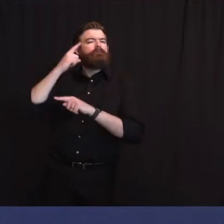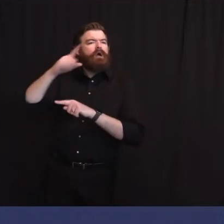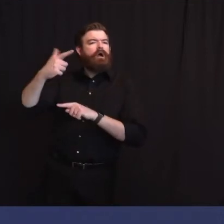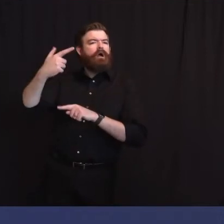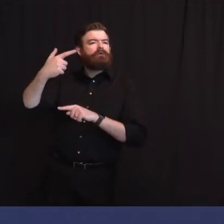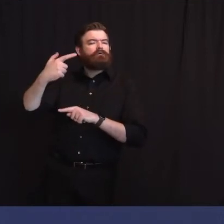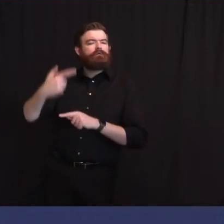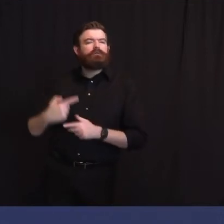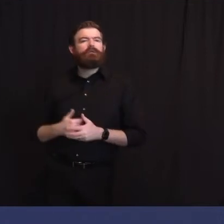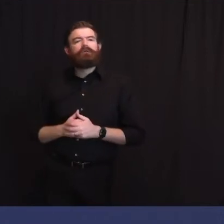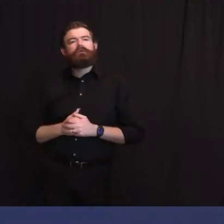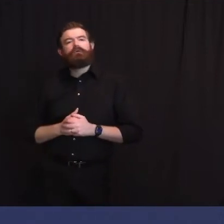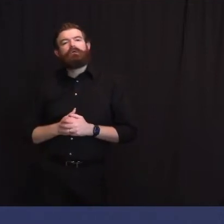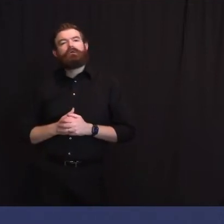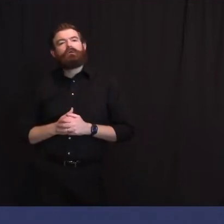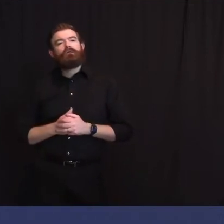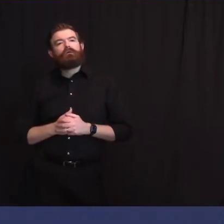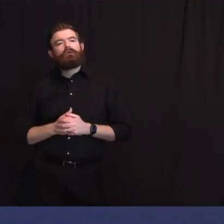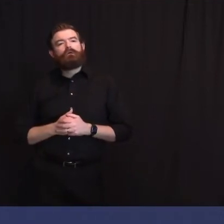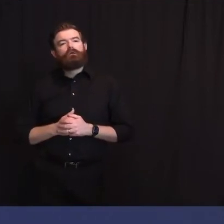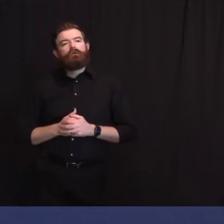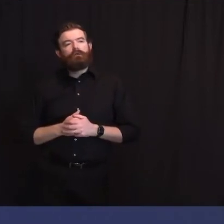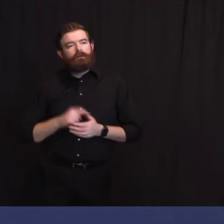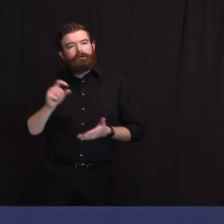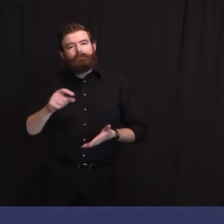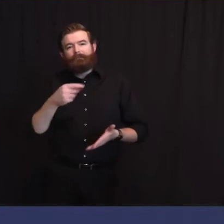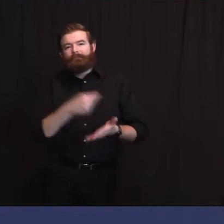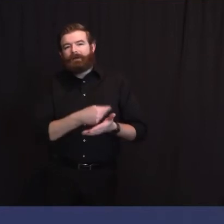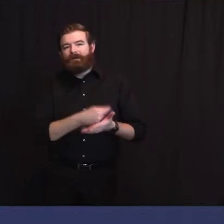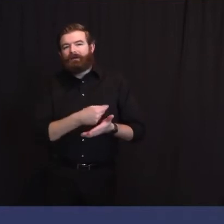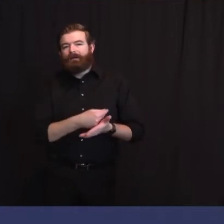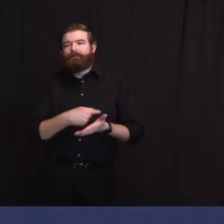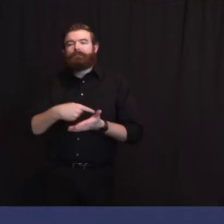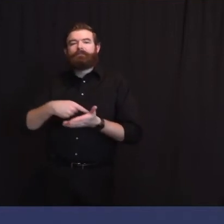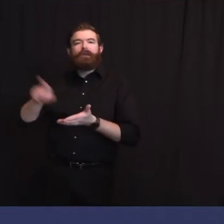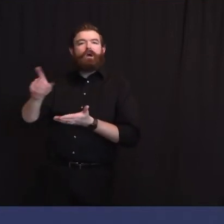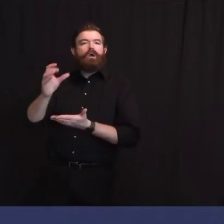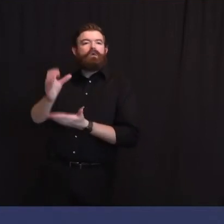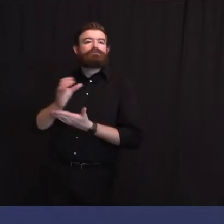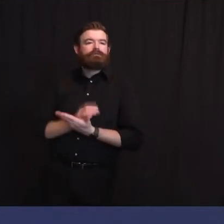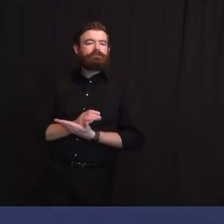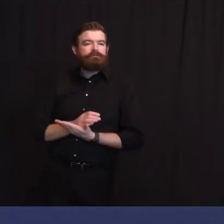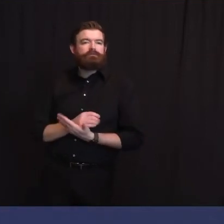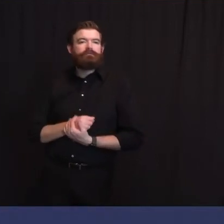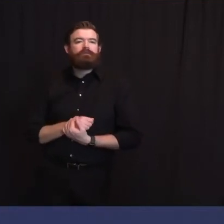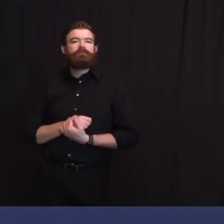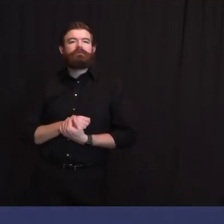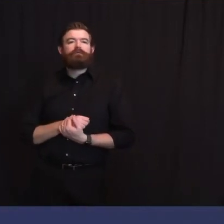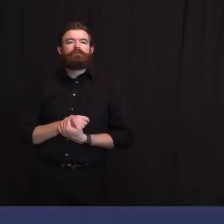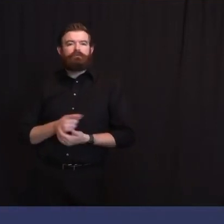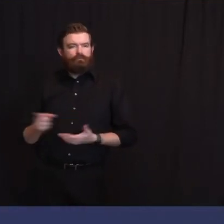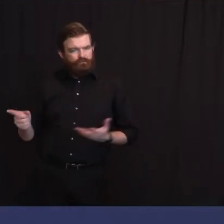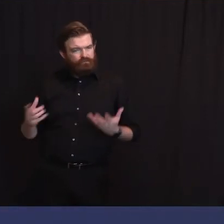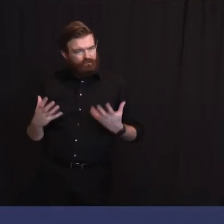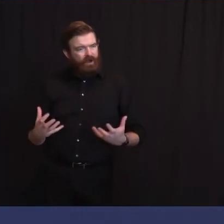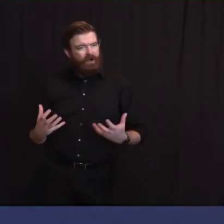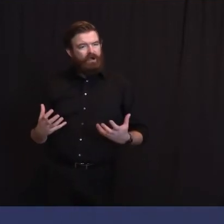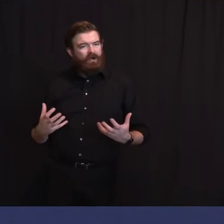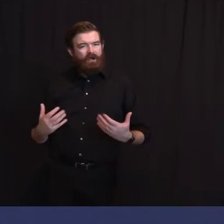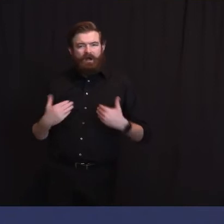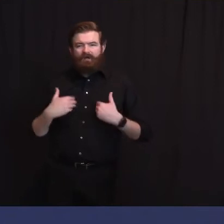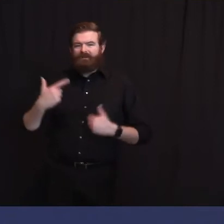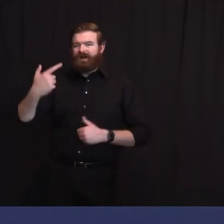advocating for gun safety, but now they're closing these individuals' accounts, so now people cannot pay for gun safety classes? And would that be something you would